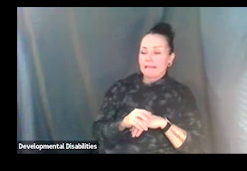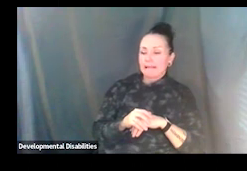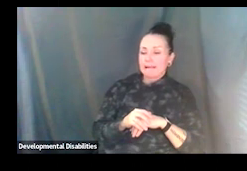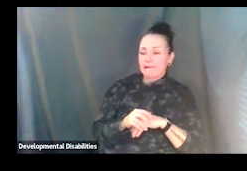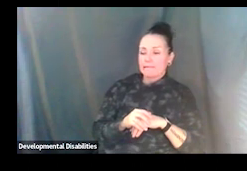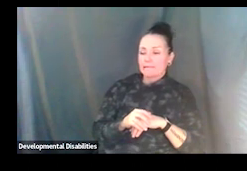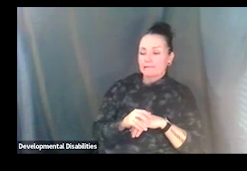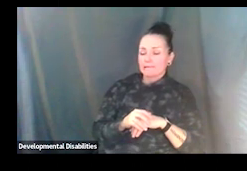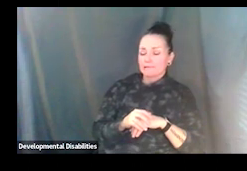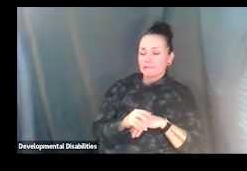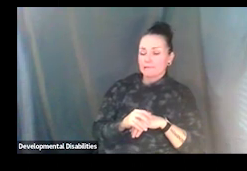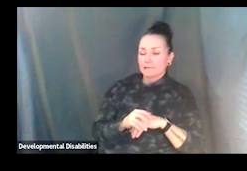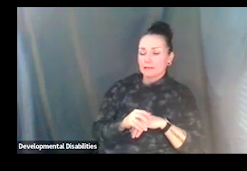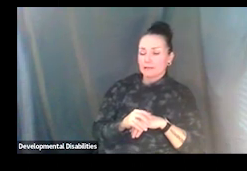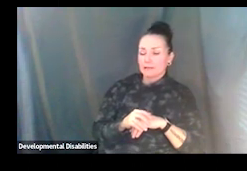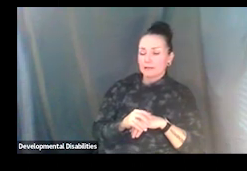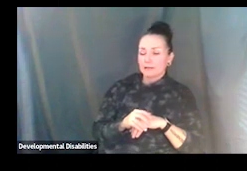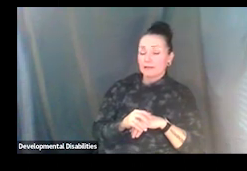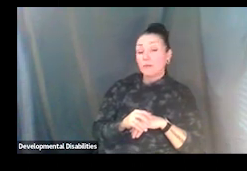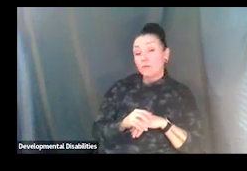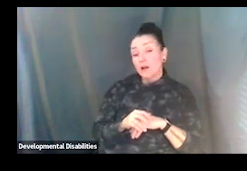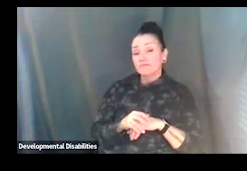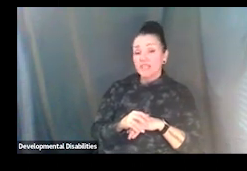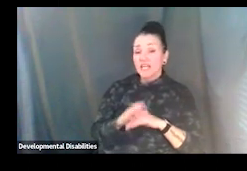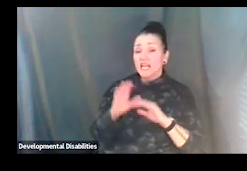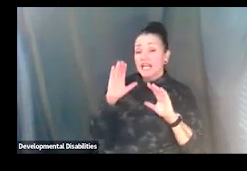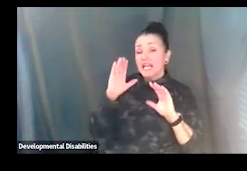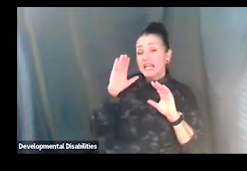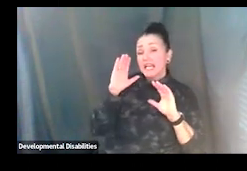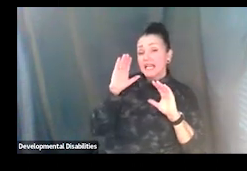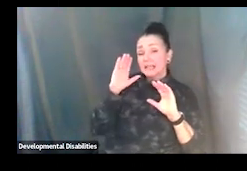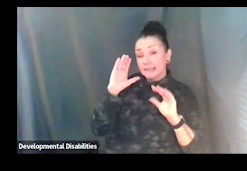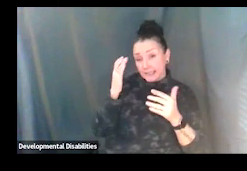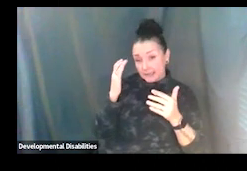medical problem that people have now, and CBD oil is the treatment for every medical